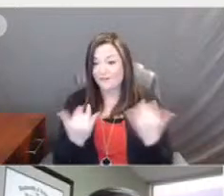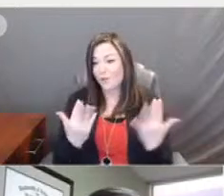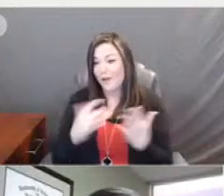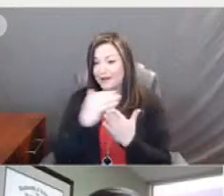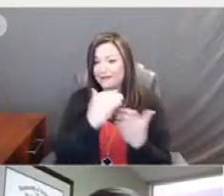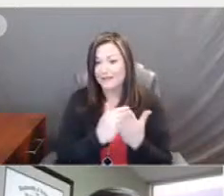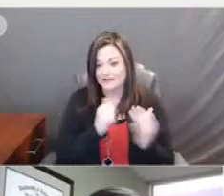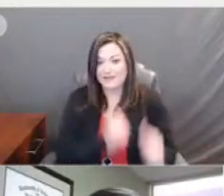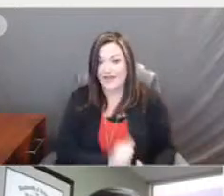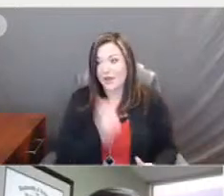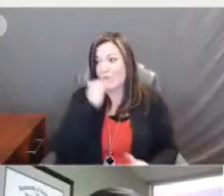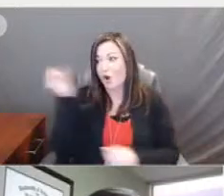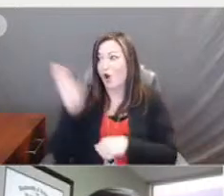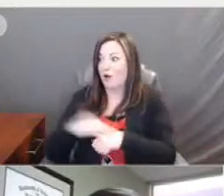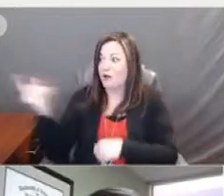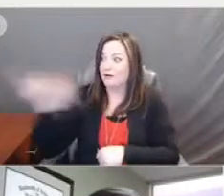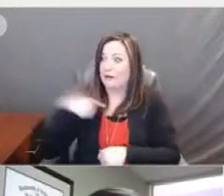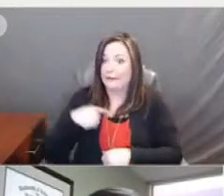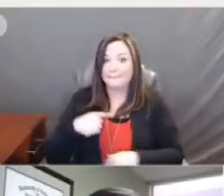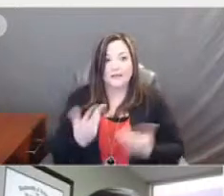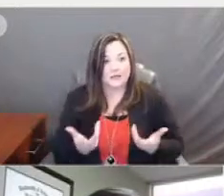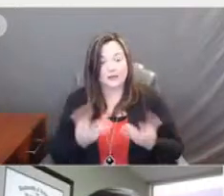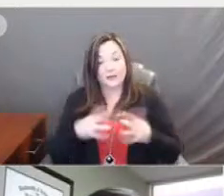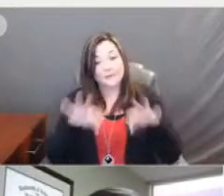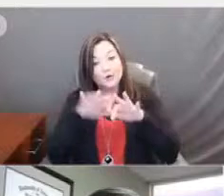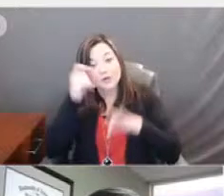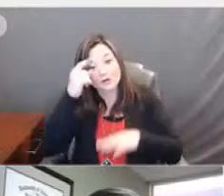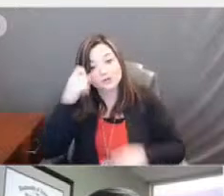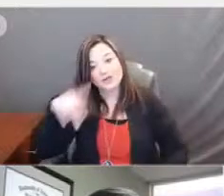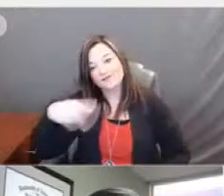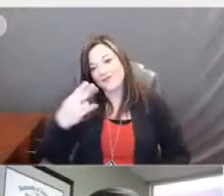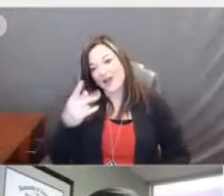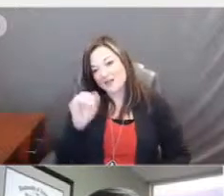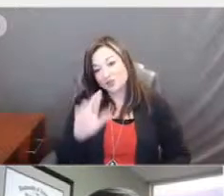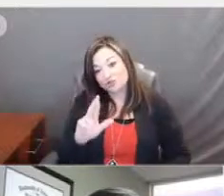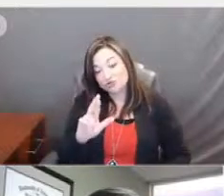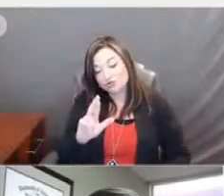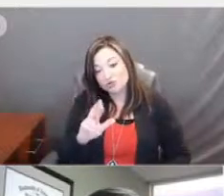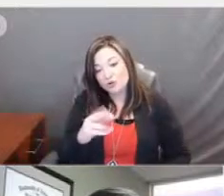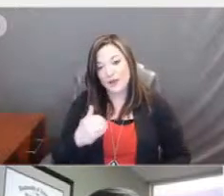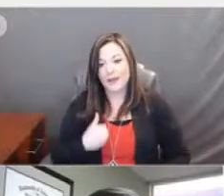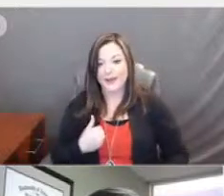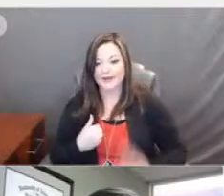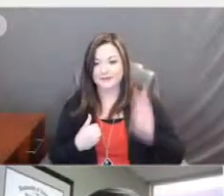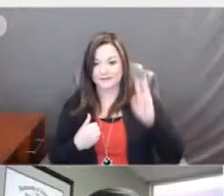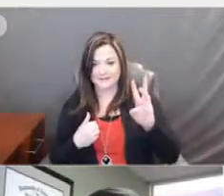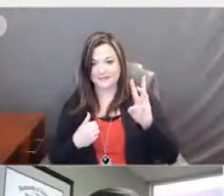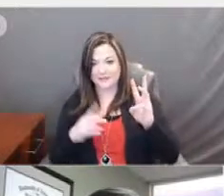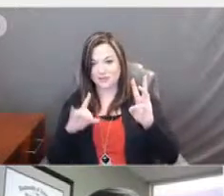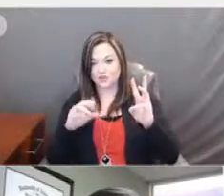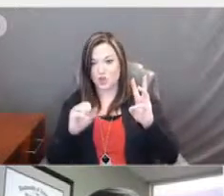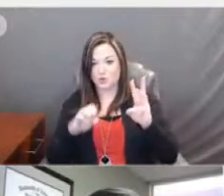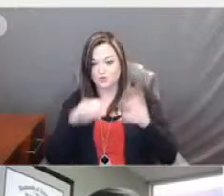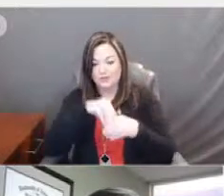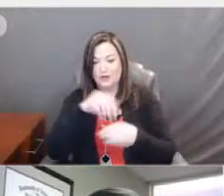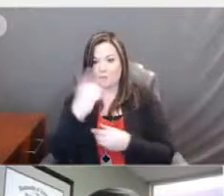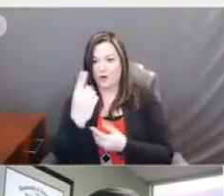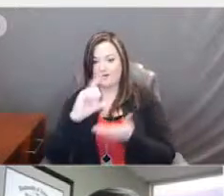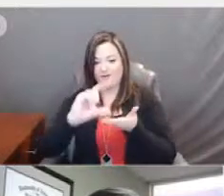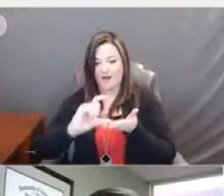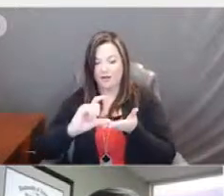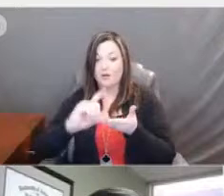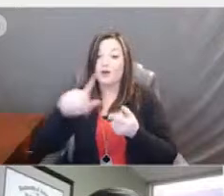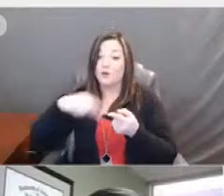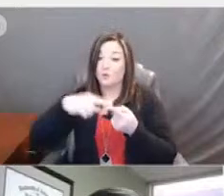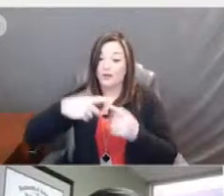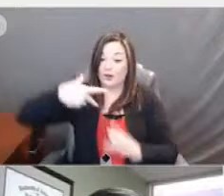in. So it's important to know that for the Pfizer vaccine, there's 6 doses in a vial, and once you puncture the vial